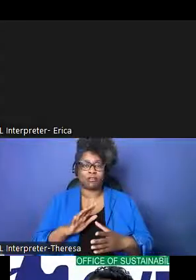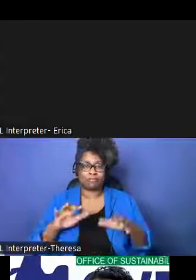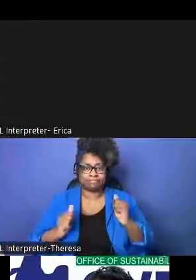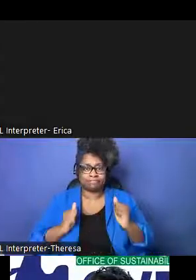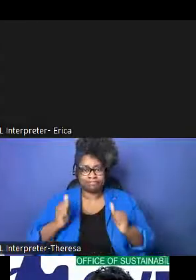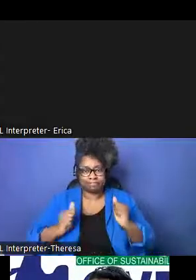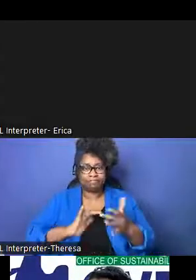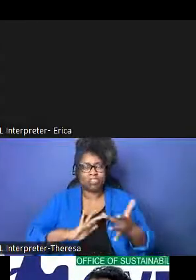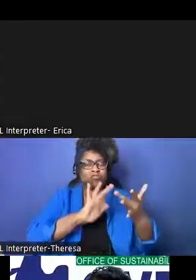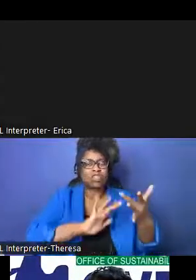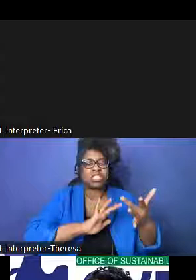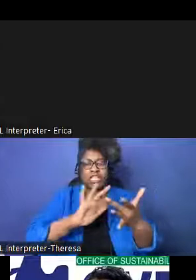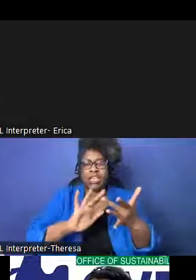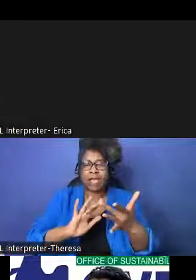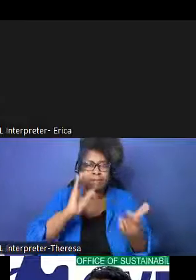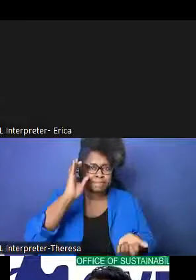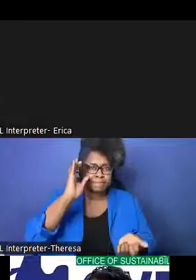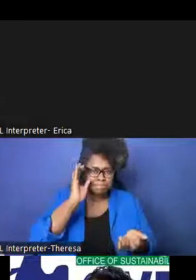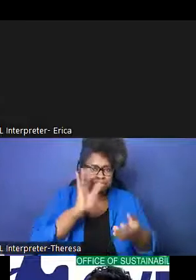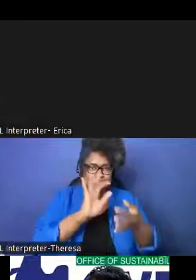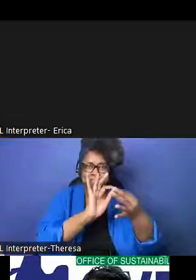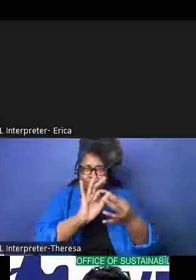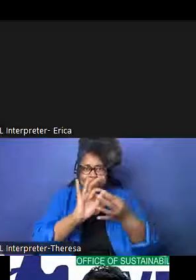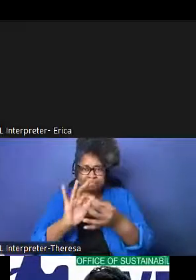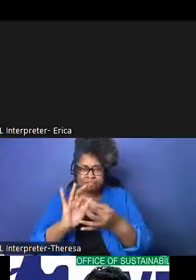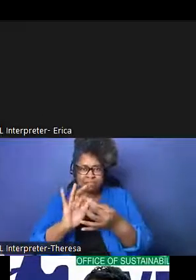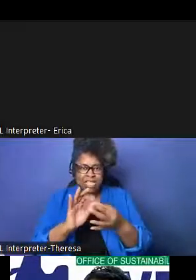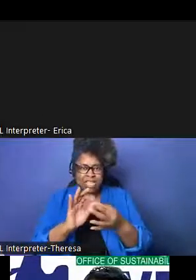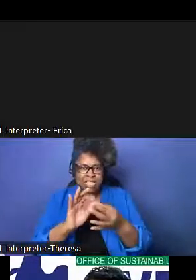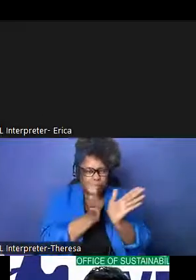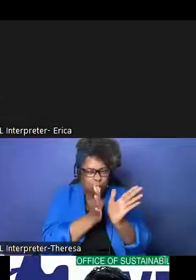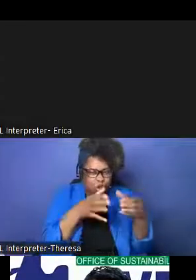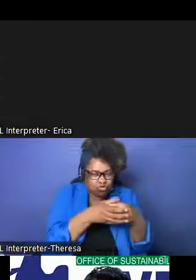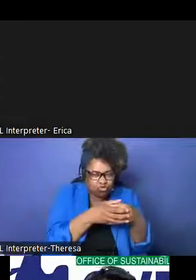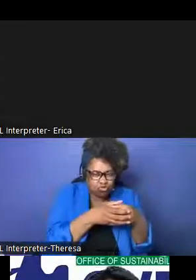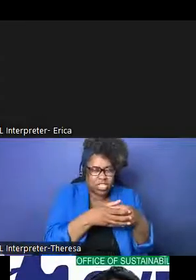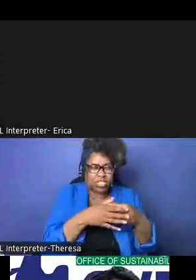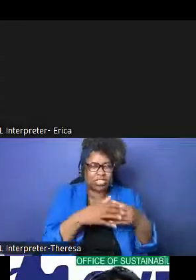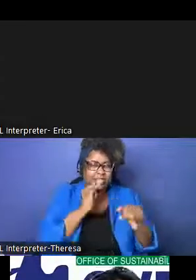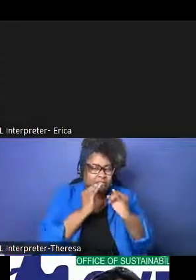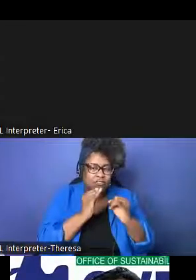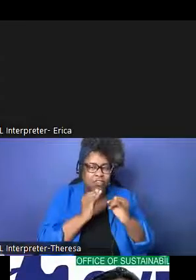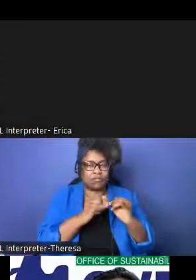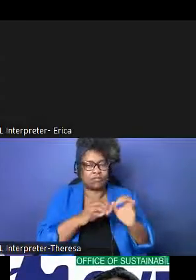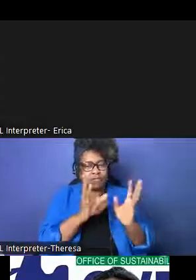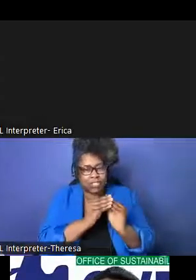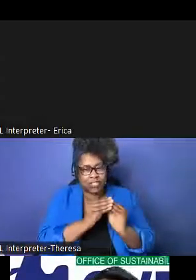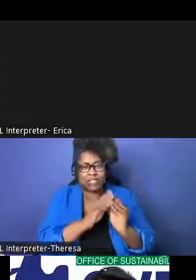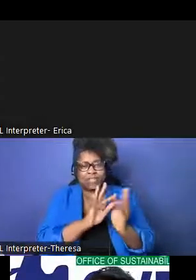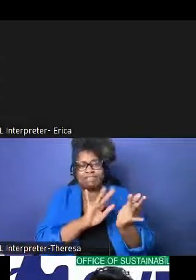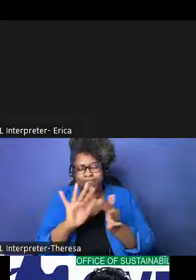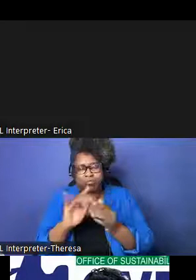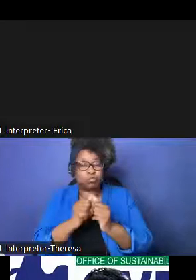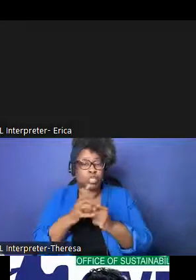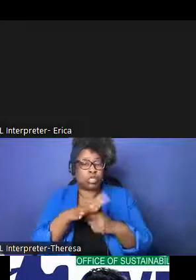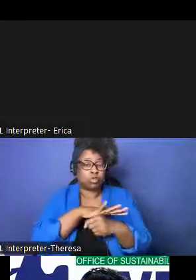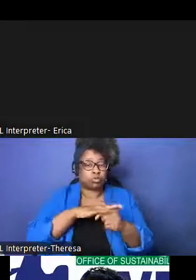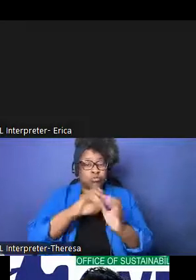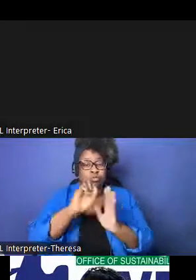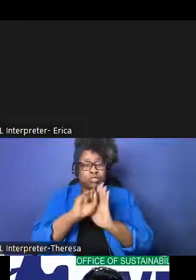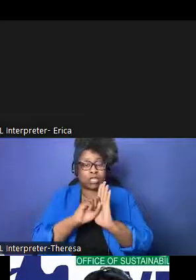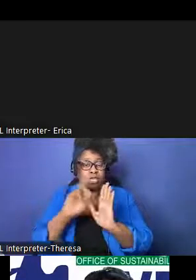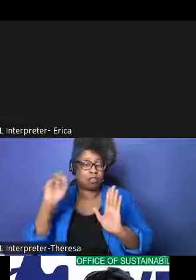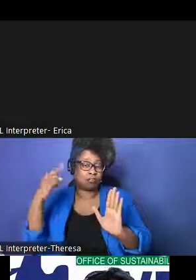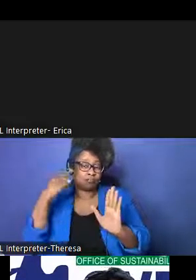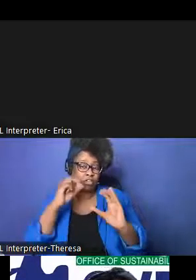and hearing from and connecting with and having small groups and interviews and various sessions with local, state, and federal